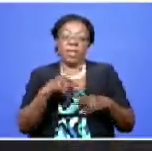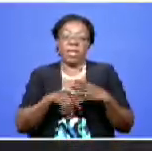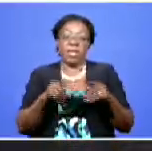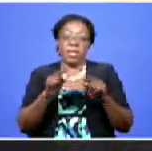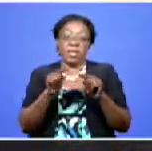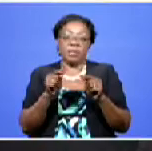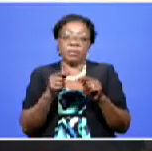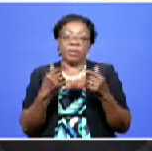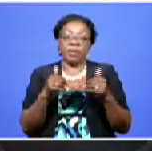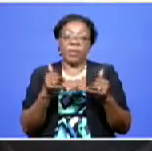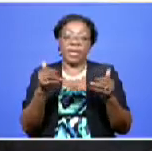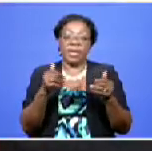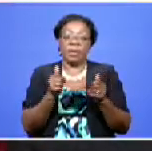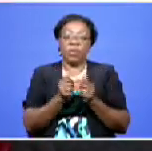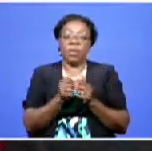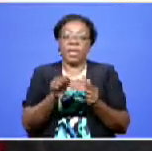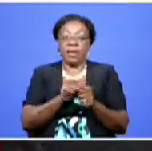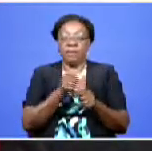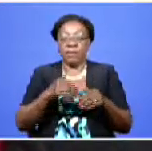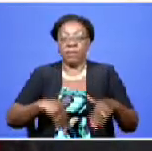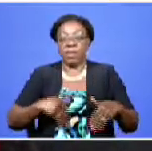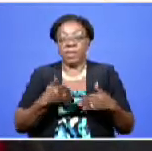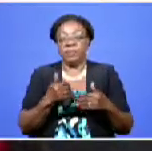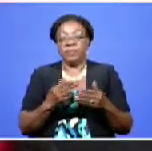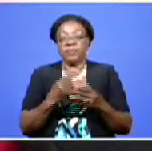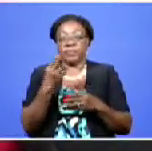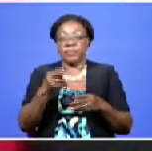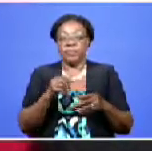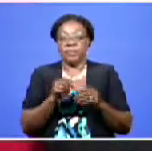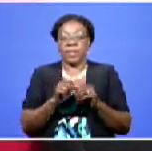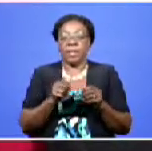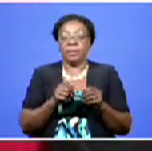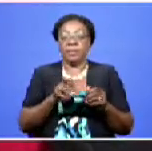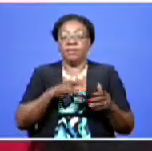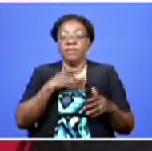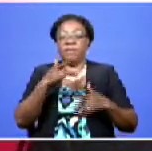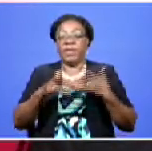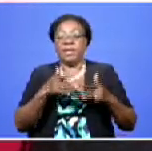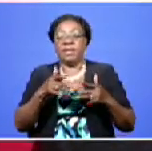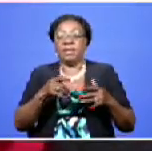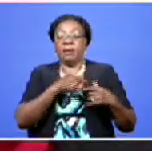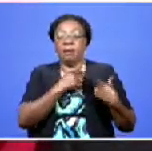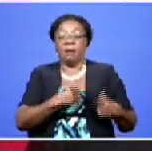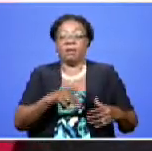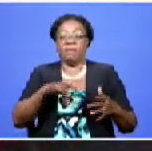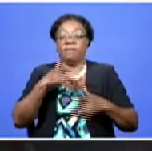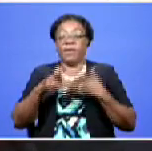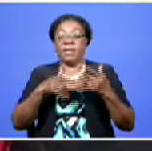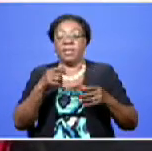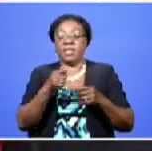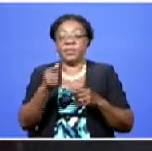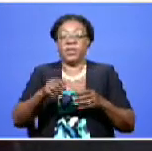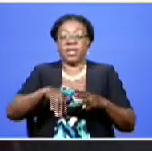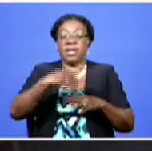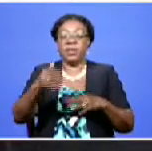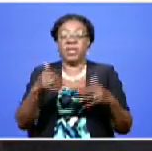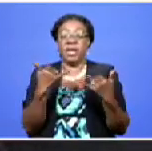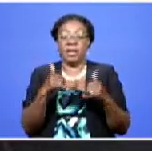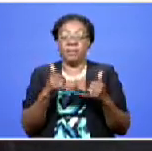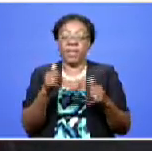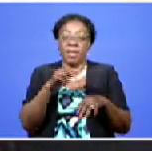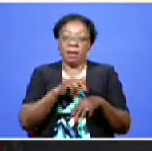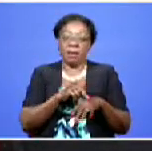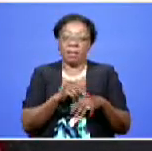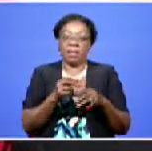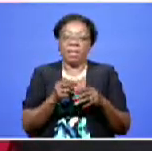this team could play with everybody. But it's up to them to feel the heart and feel the spirit and just come out here to perform as good as they could